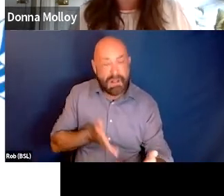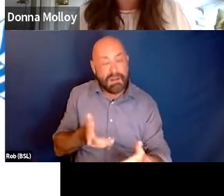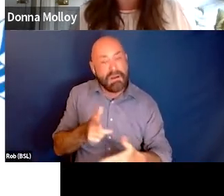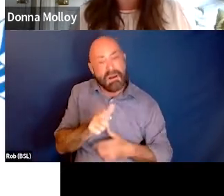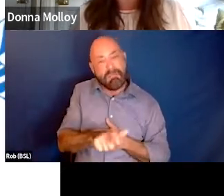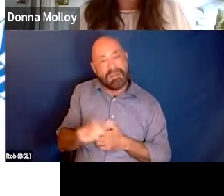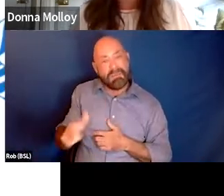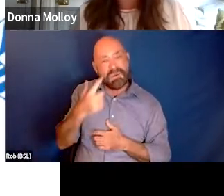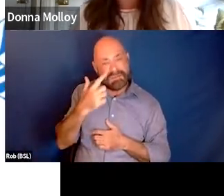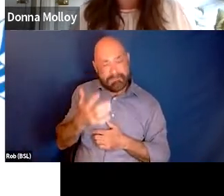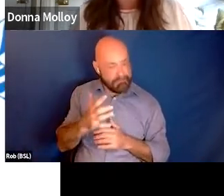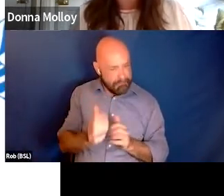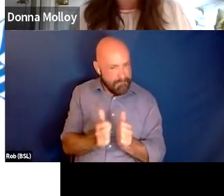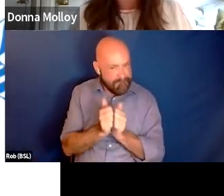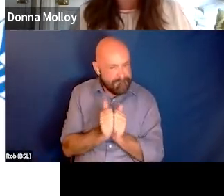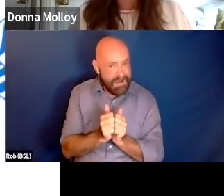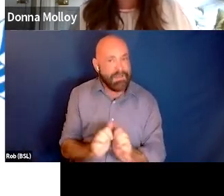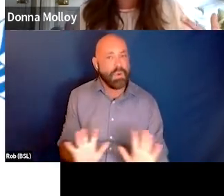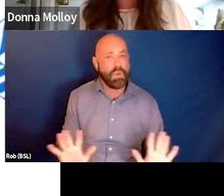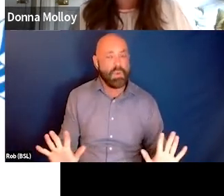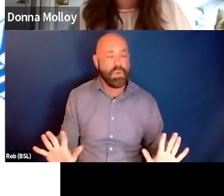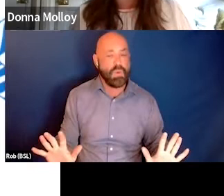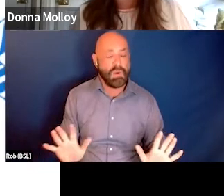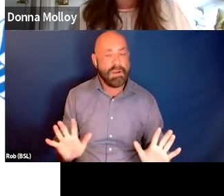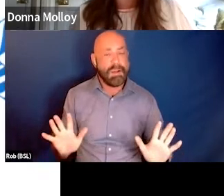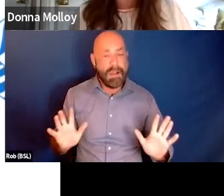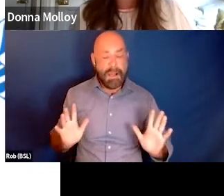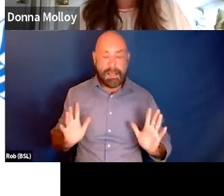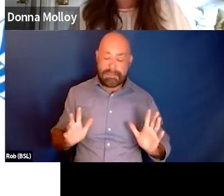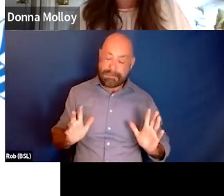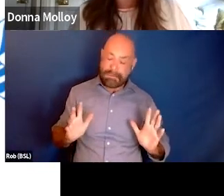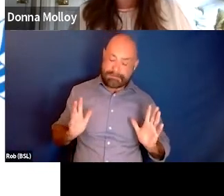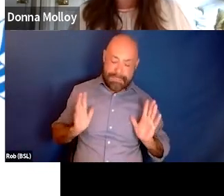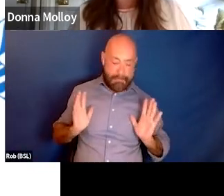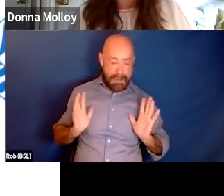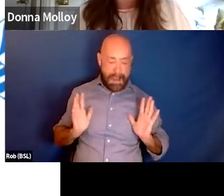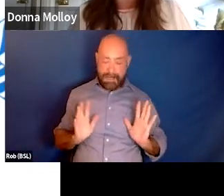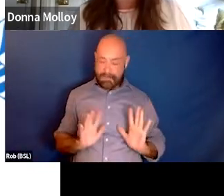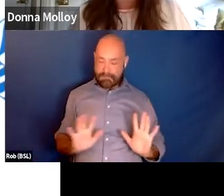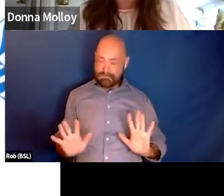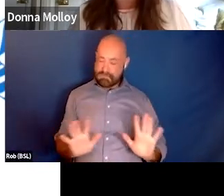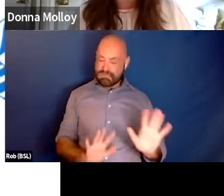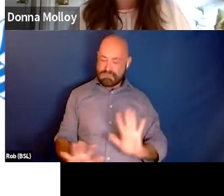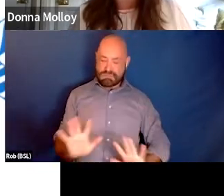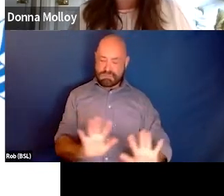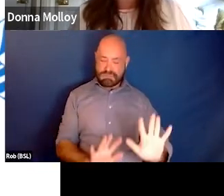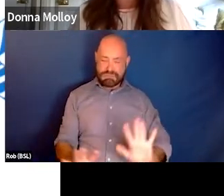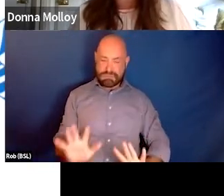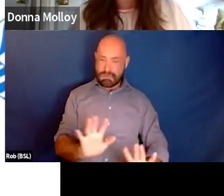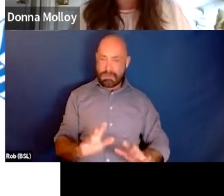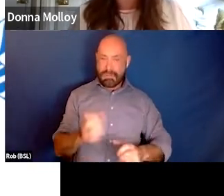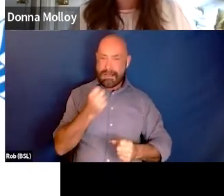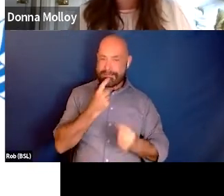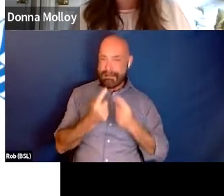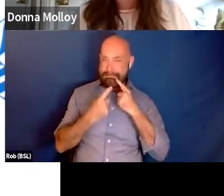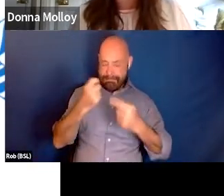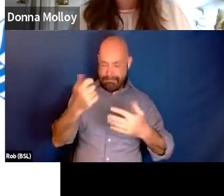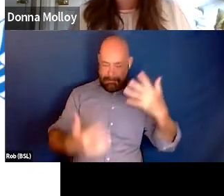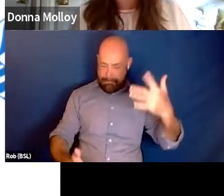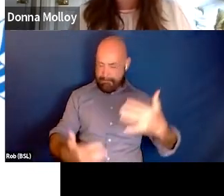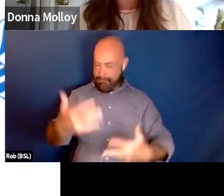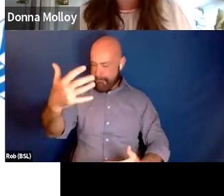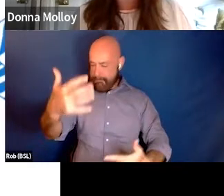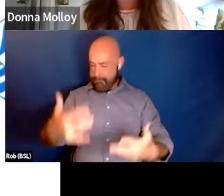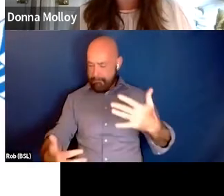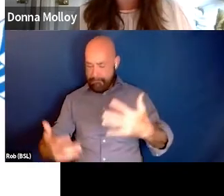the opportunity to stand back, look at what the data is telling us about the whole system and how things have shifted over